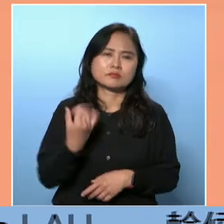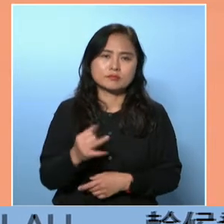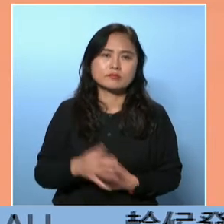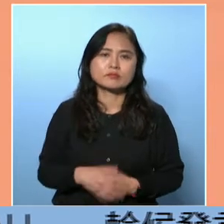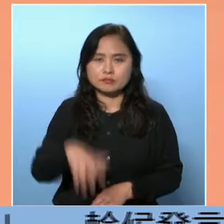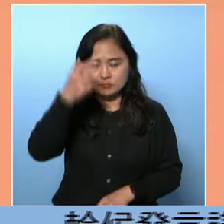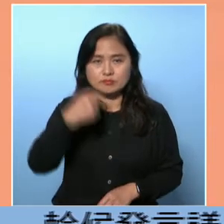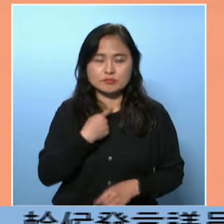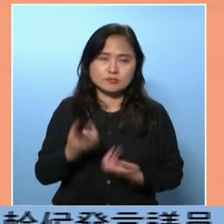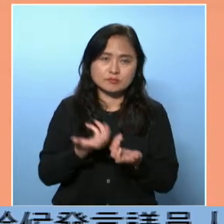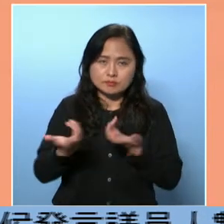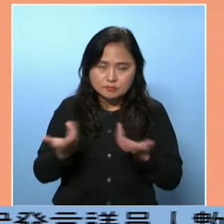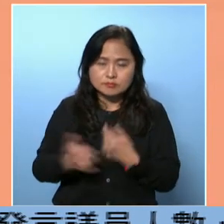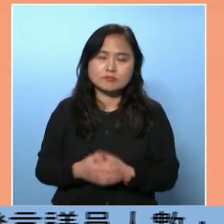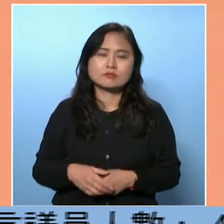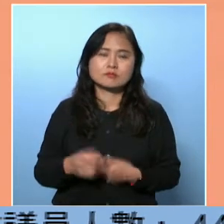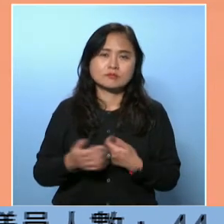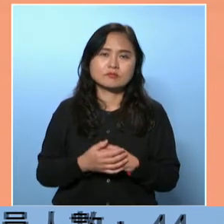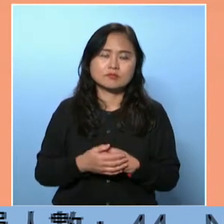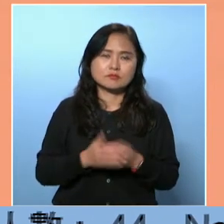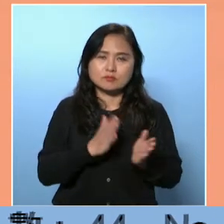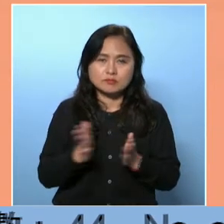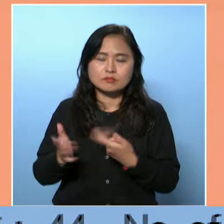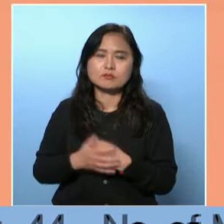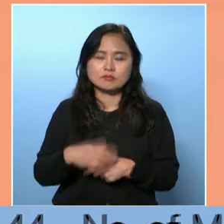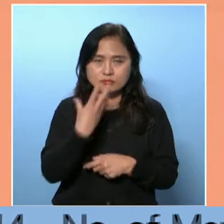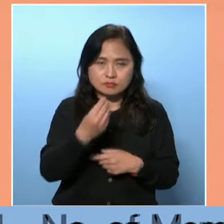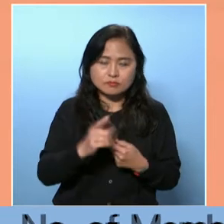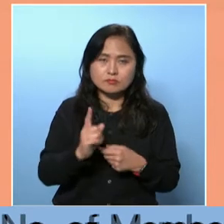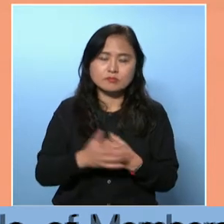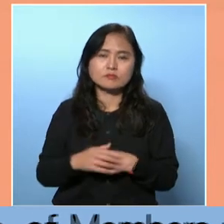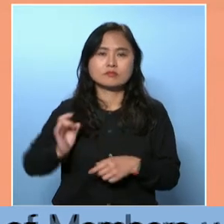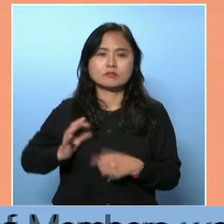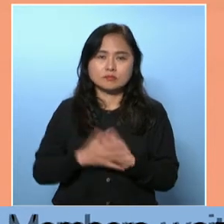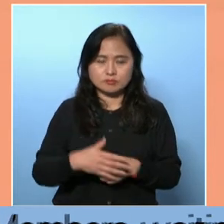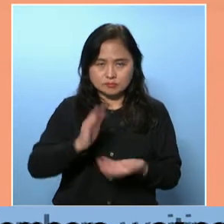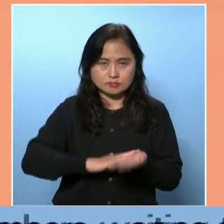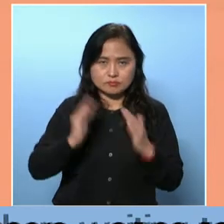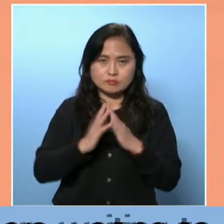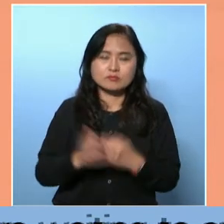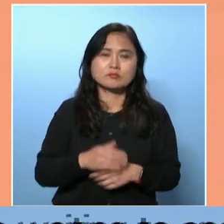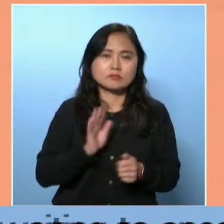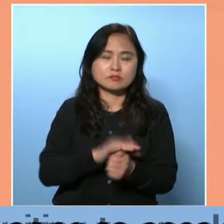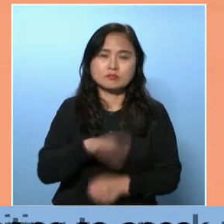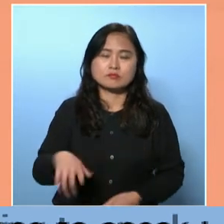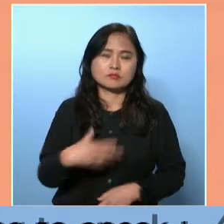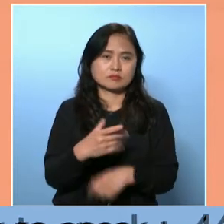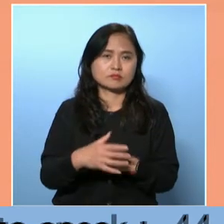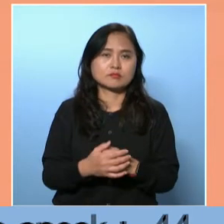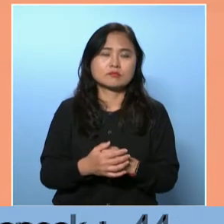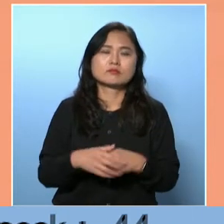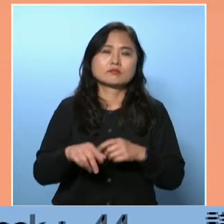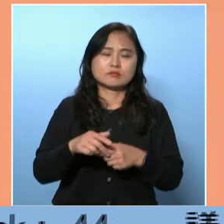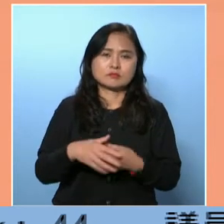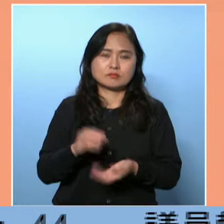mainly for children, are fully booked. That is not desirable. There must be triage. There should be more